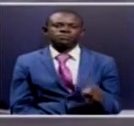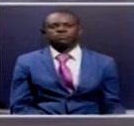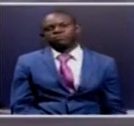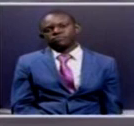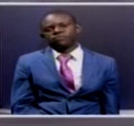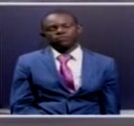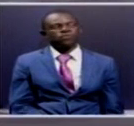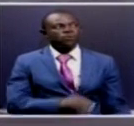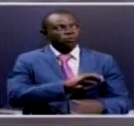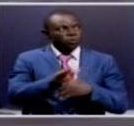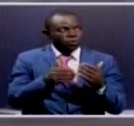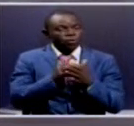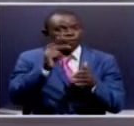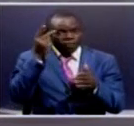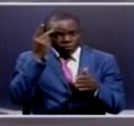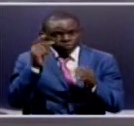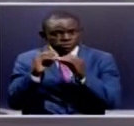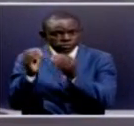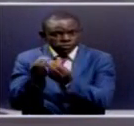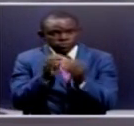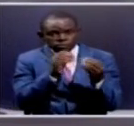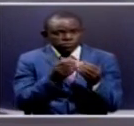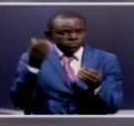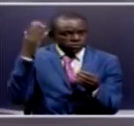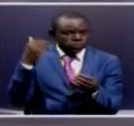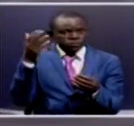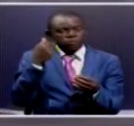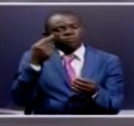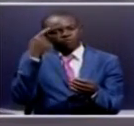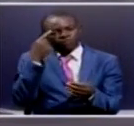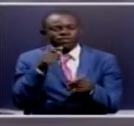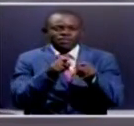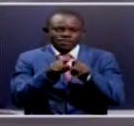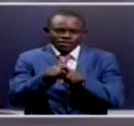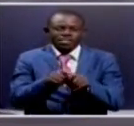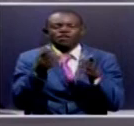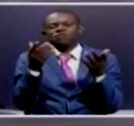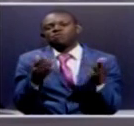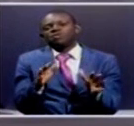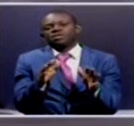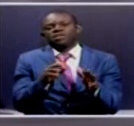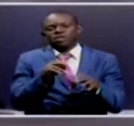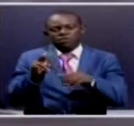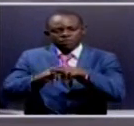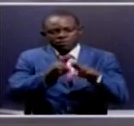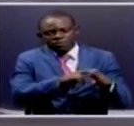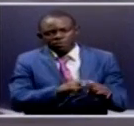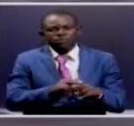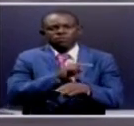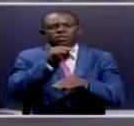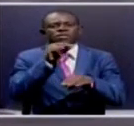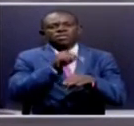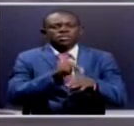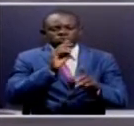did agree to, that the national dialogue at the time when